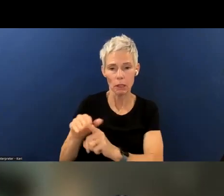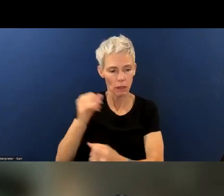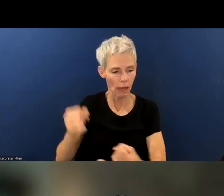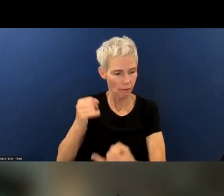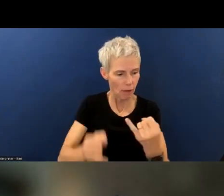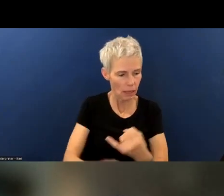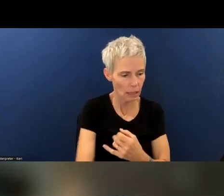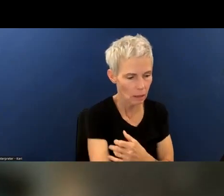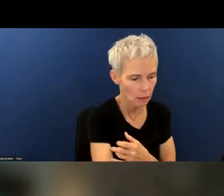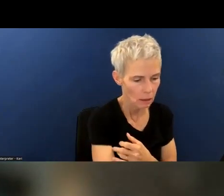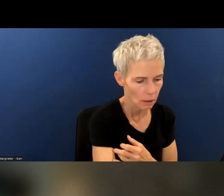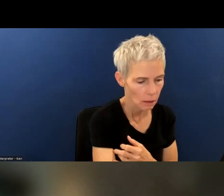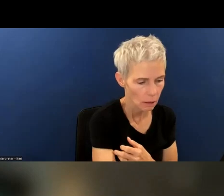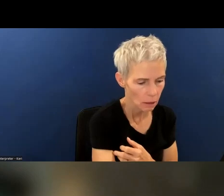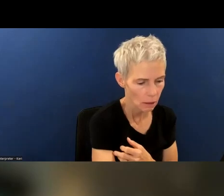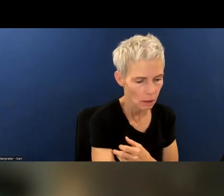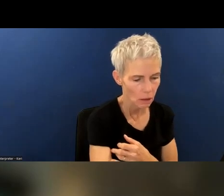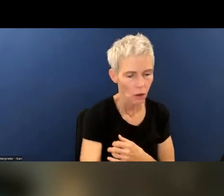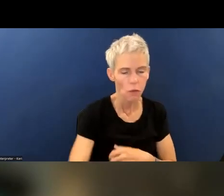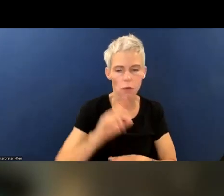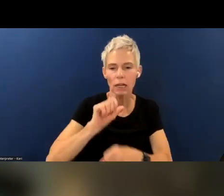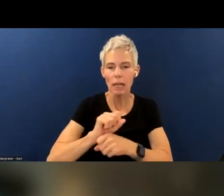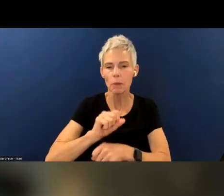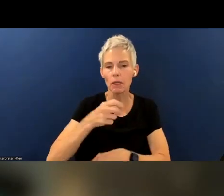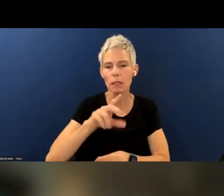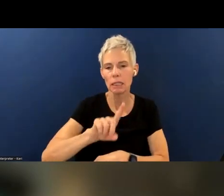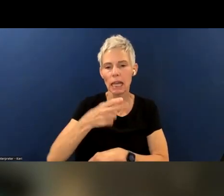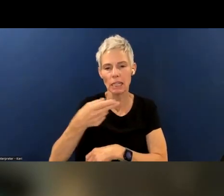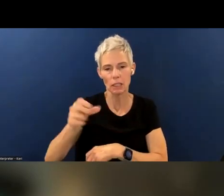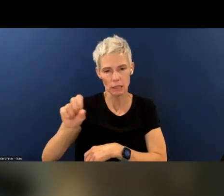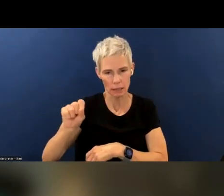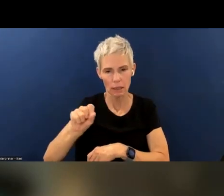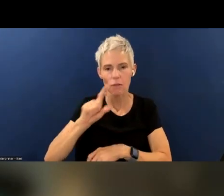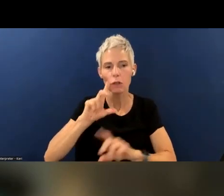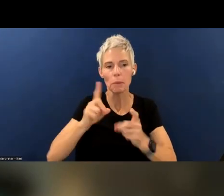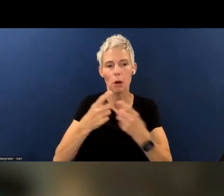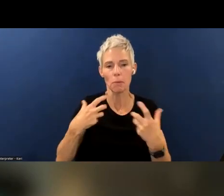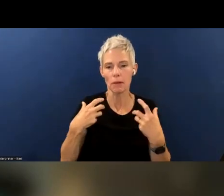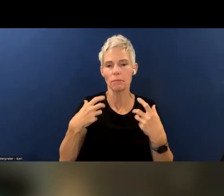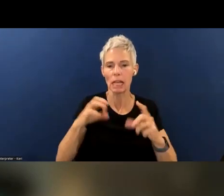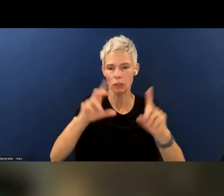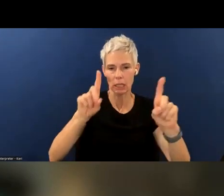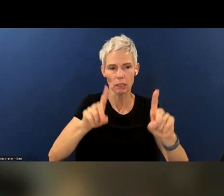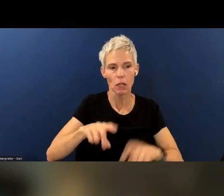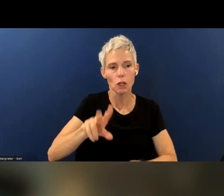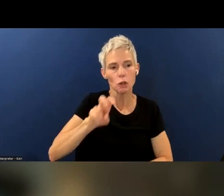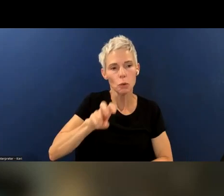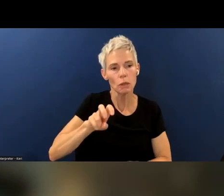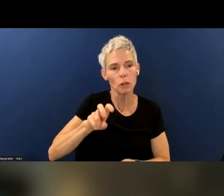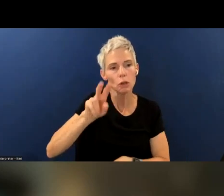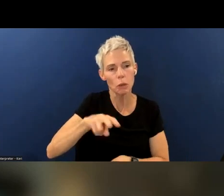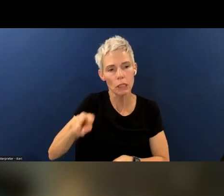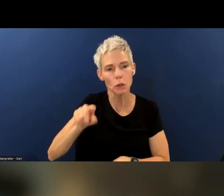bill ended up at for Labor, HHS, and Department of Education, that was $222.2 billion.